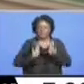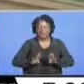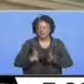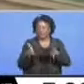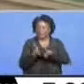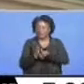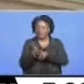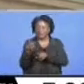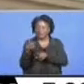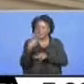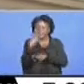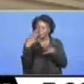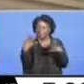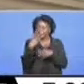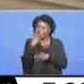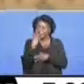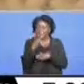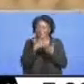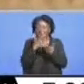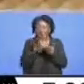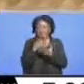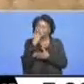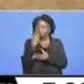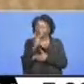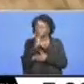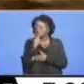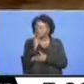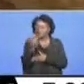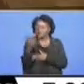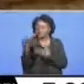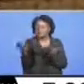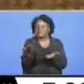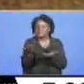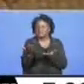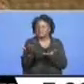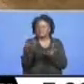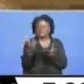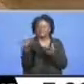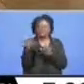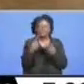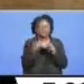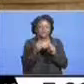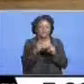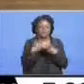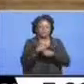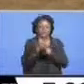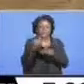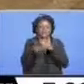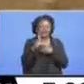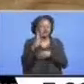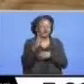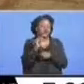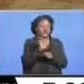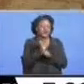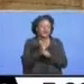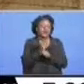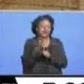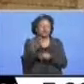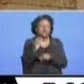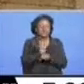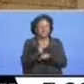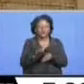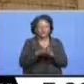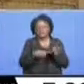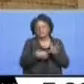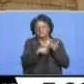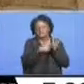Averia Wright was trying to convey in her work, The Straw Paradox, a thought-provoking piece on display at the National Art Gallery,